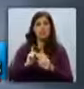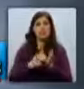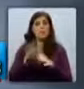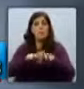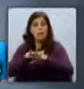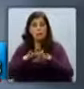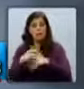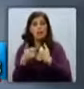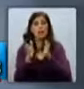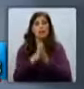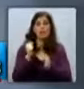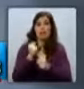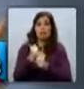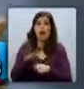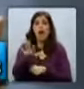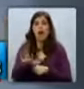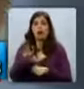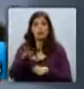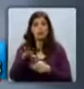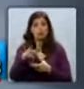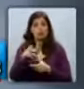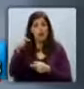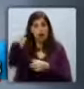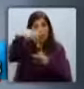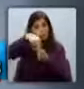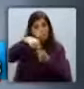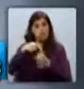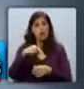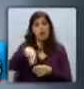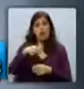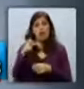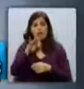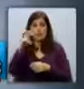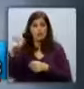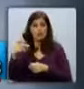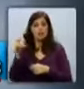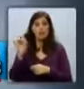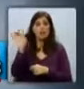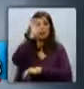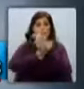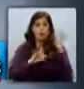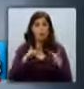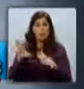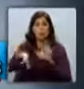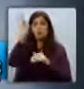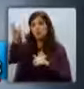have all of those careers at NASA, you know, within Europe, and we're just looking for the best and the brightest.